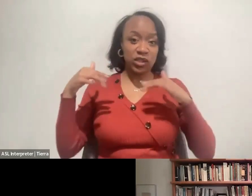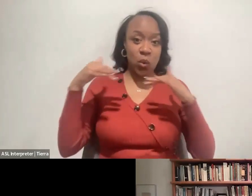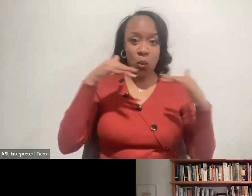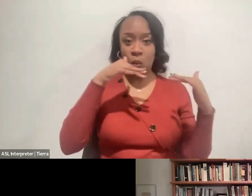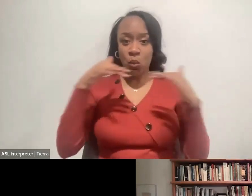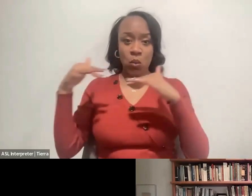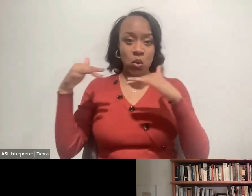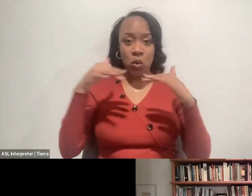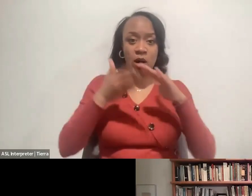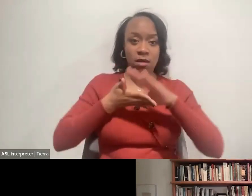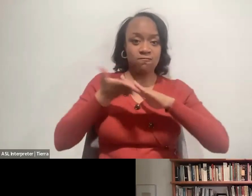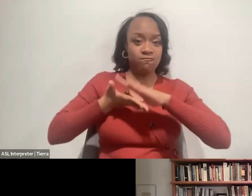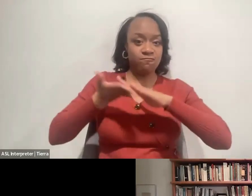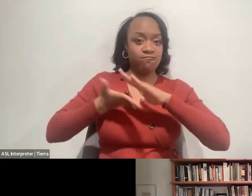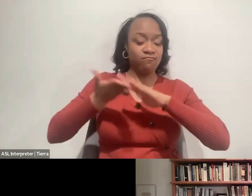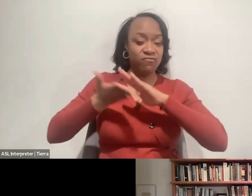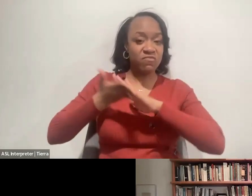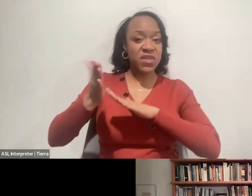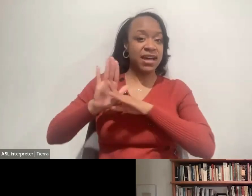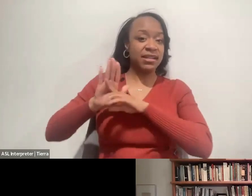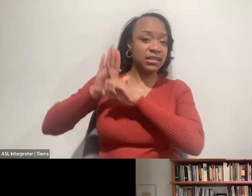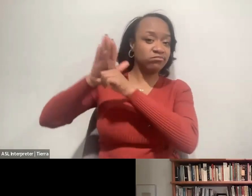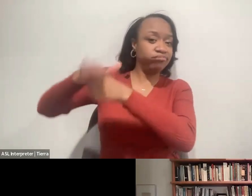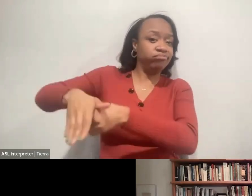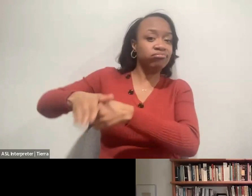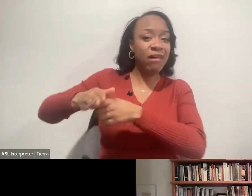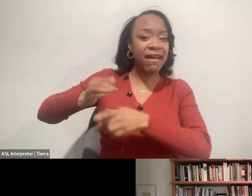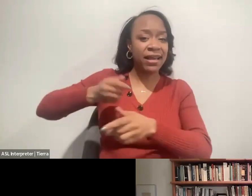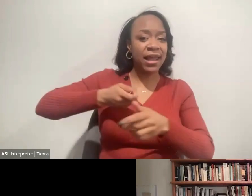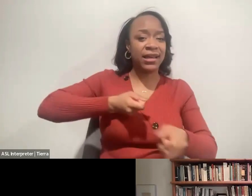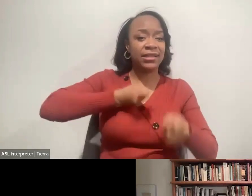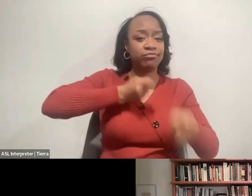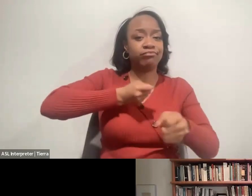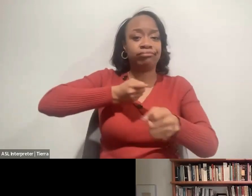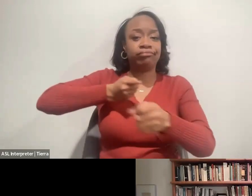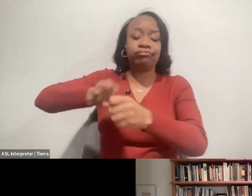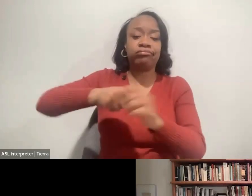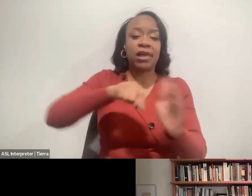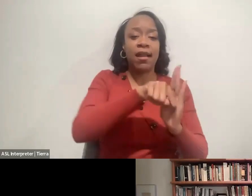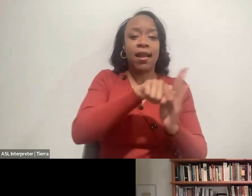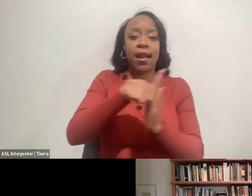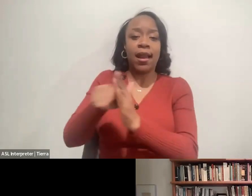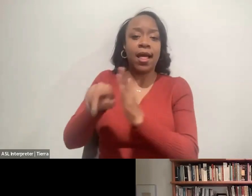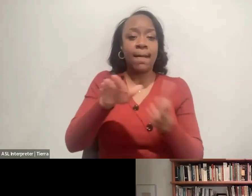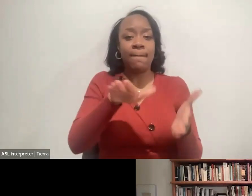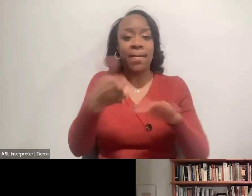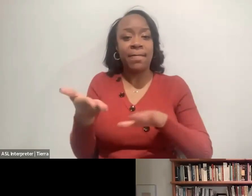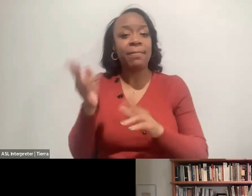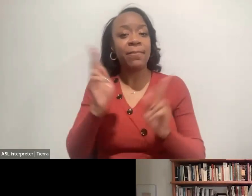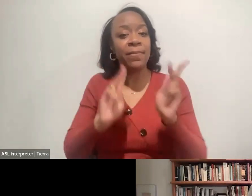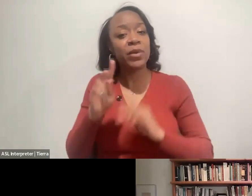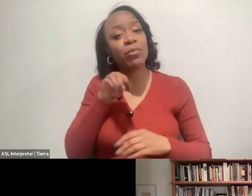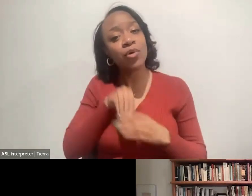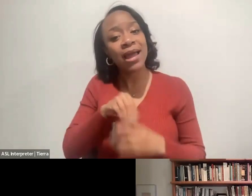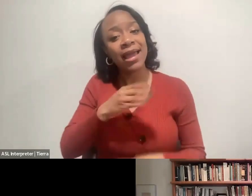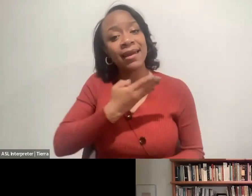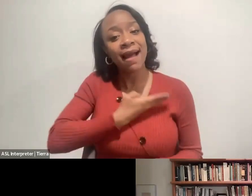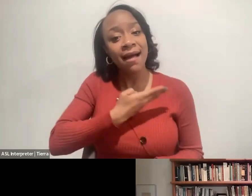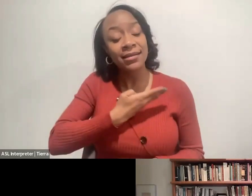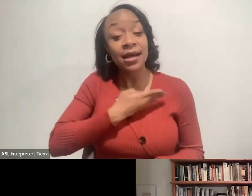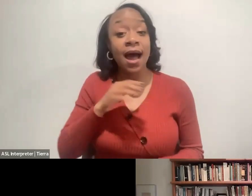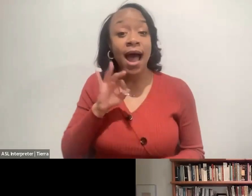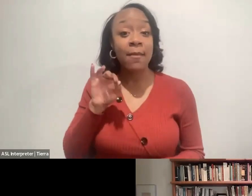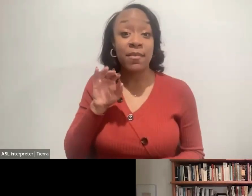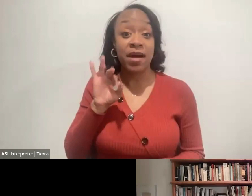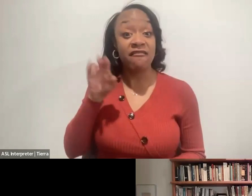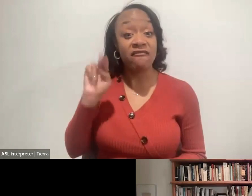machinery as it bears down on exterminating people in Gaza. I'm a big fan of and have been a bit involved with the